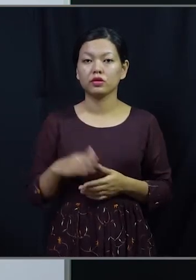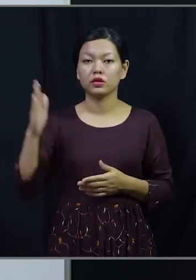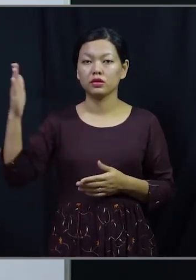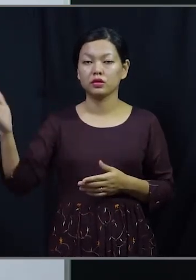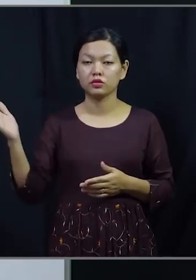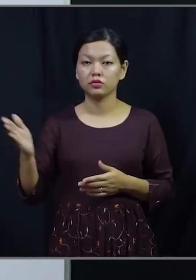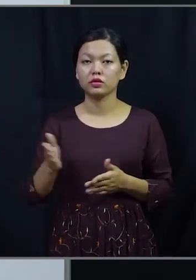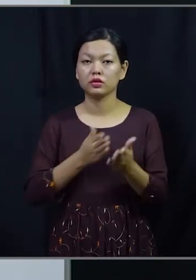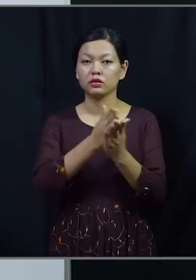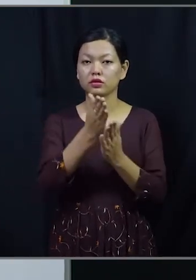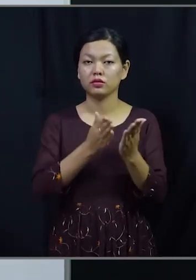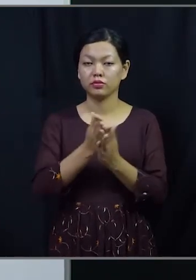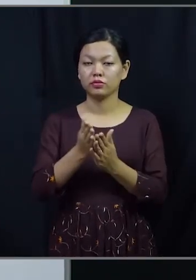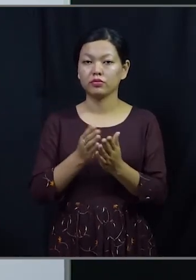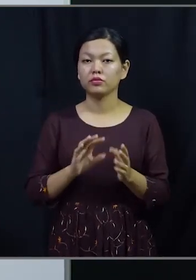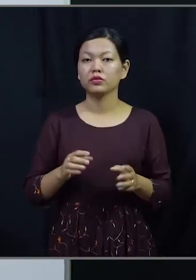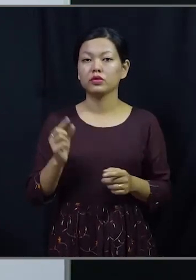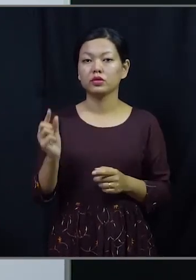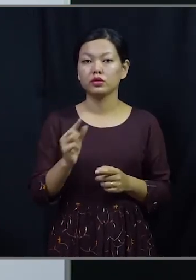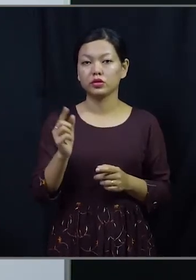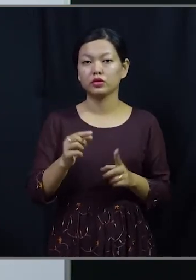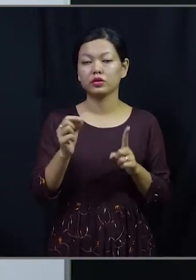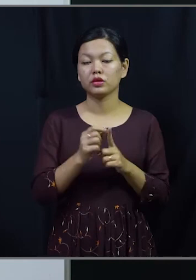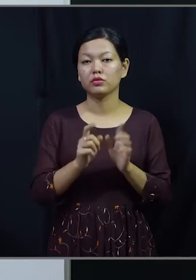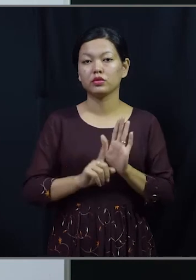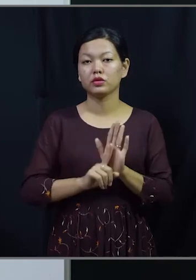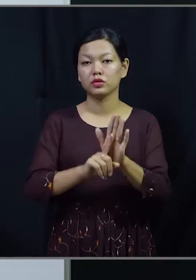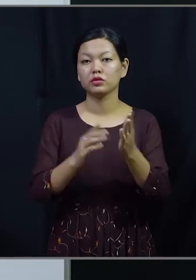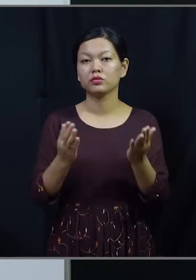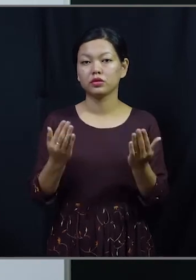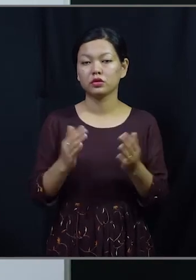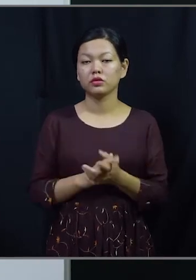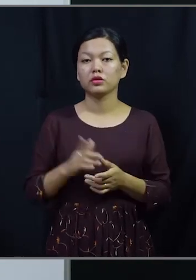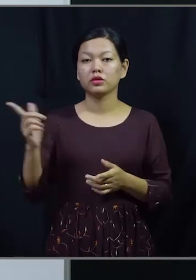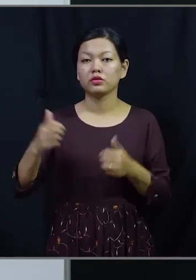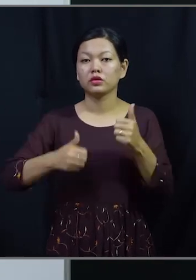way or the previous method, you can find the solution. So you will get 4 mark question